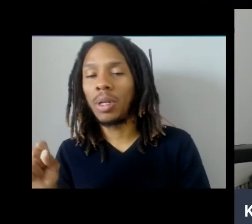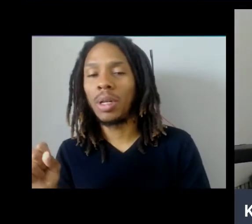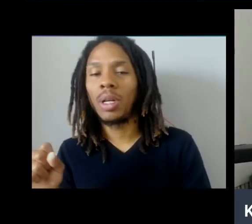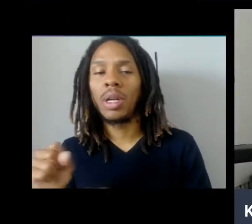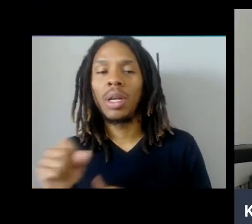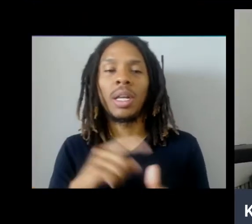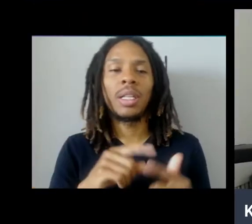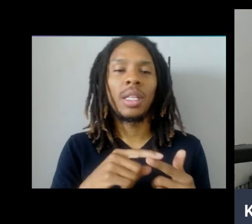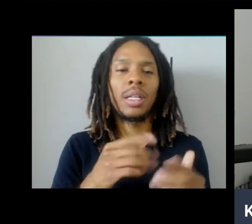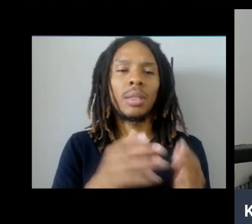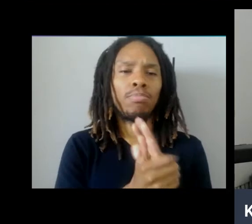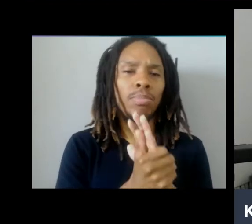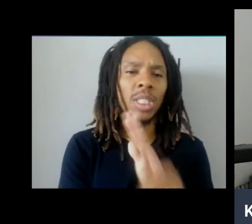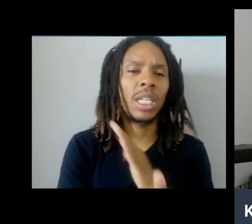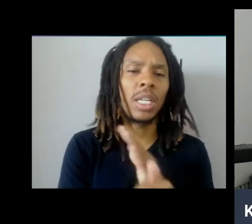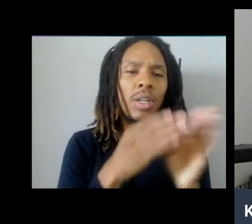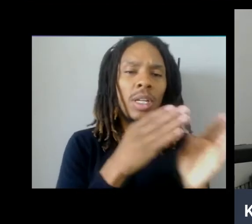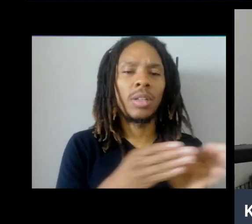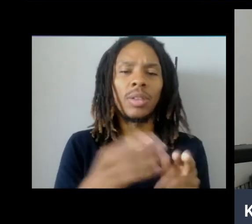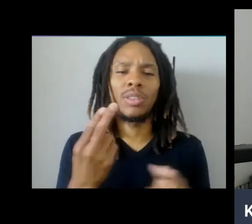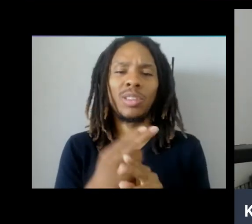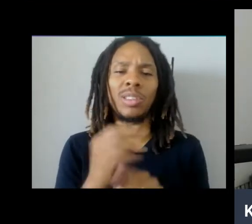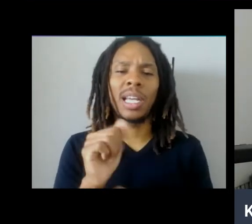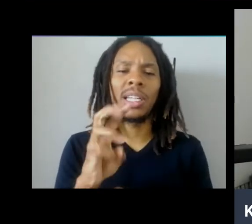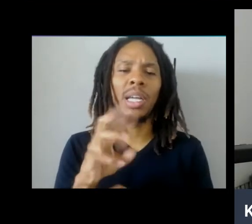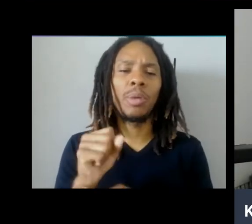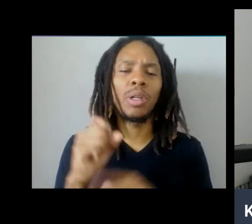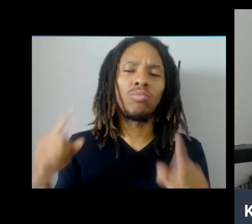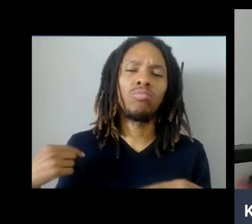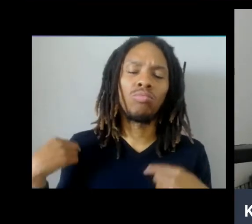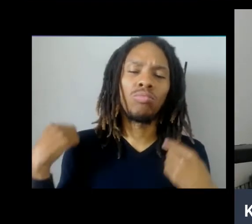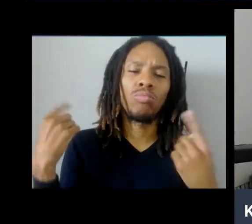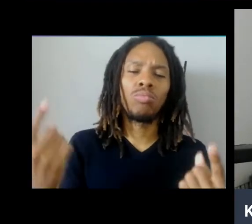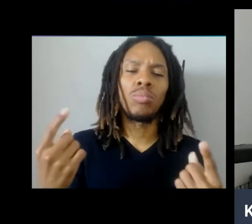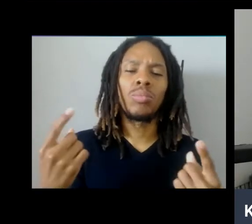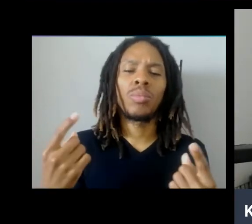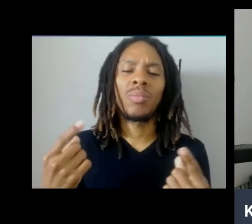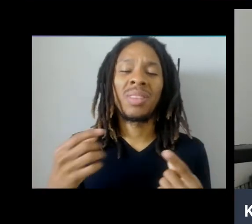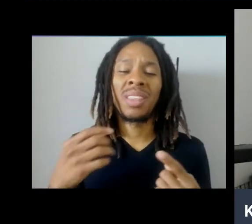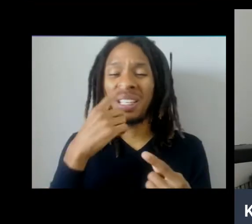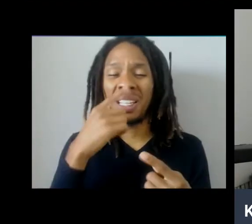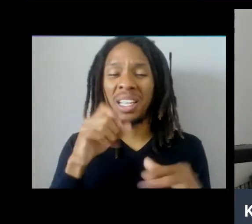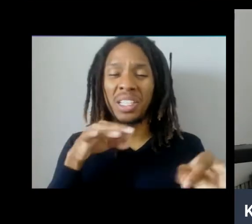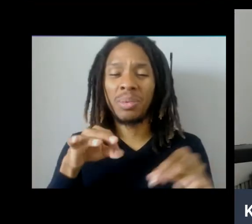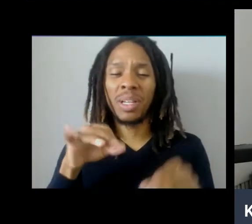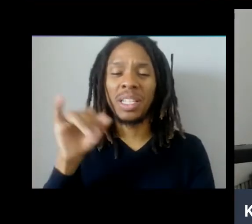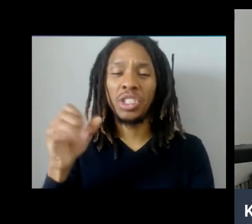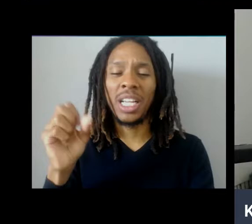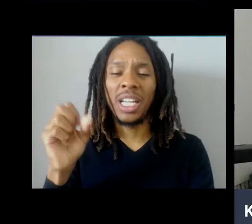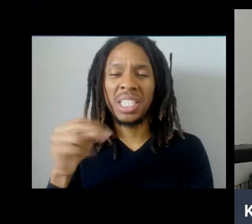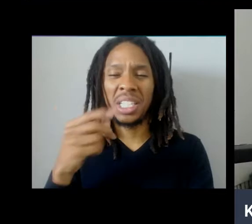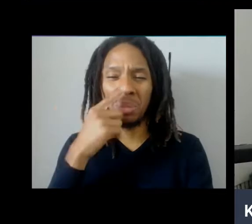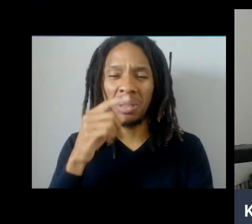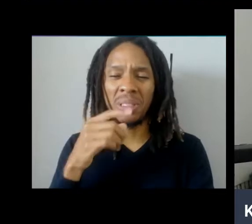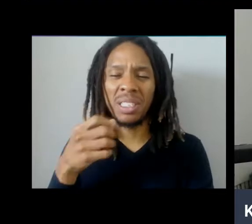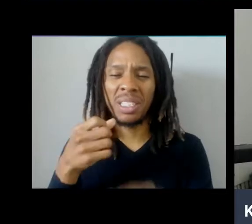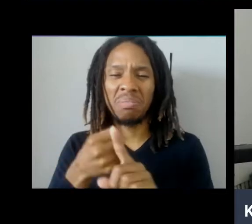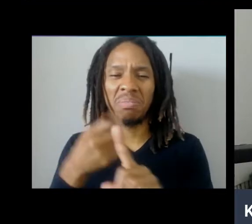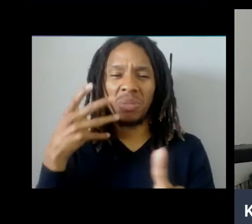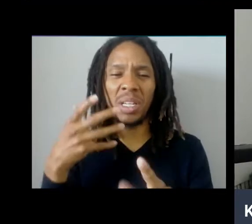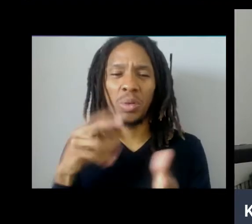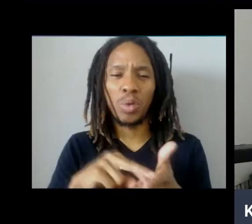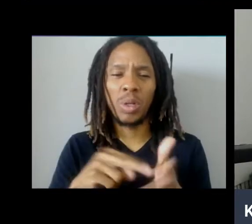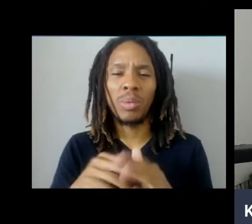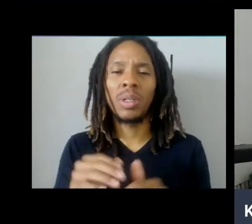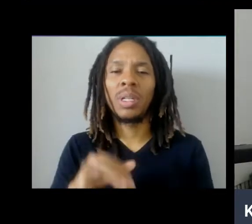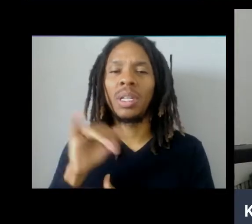skilled individuals that have been using AWS for a very long time. Can you explain JSON real quick? Yeah, so JSON